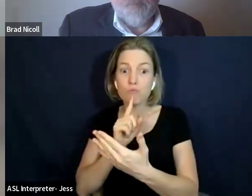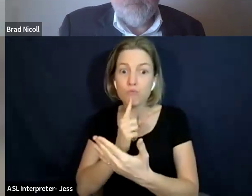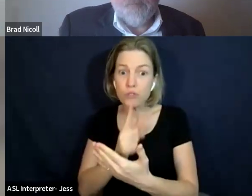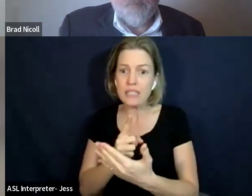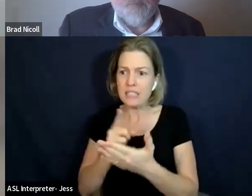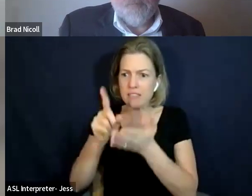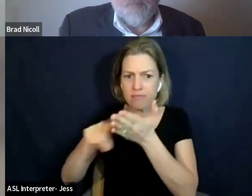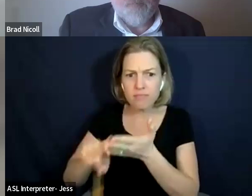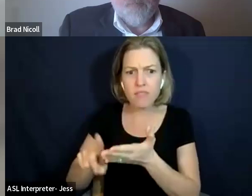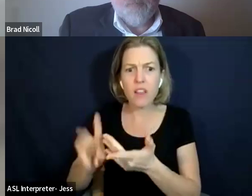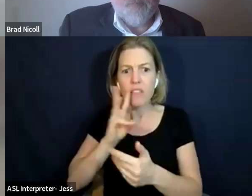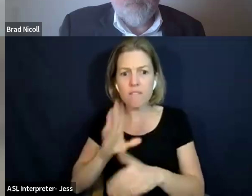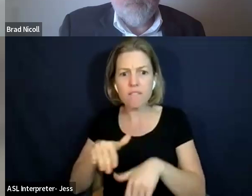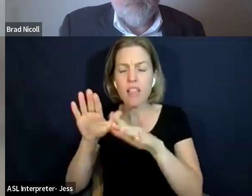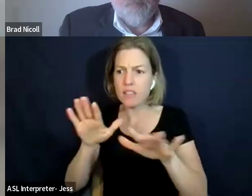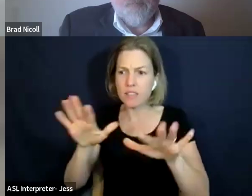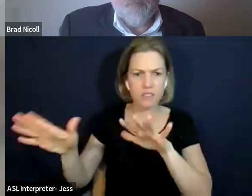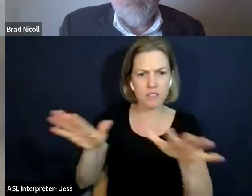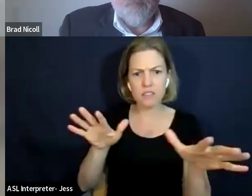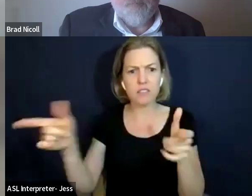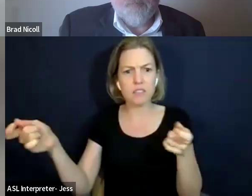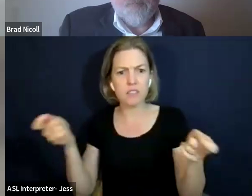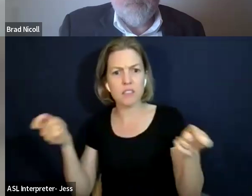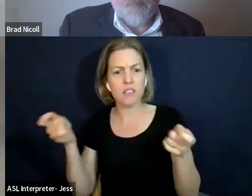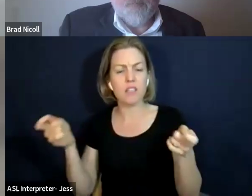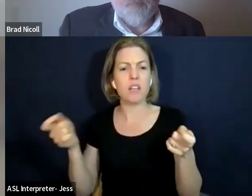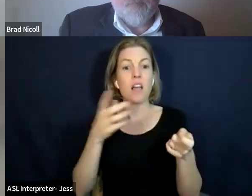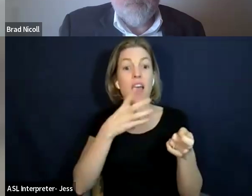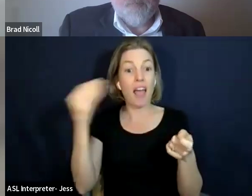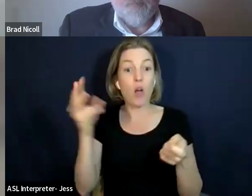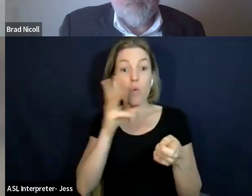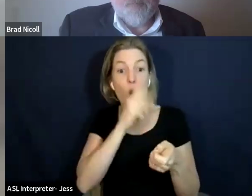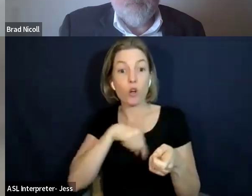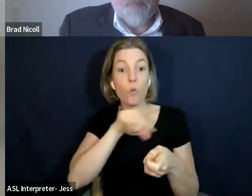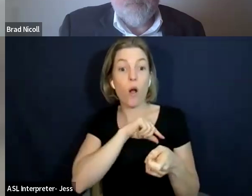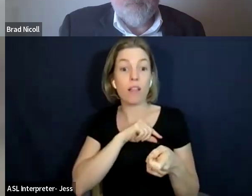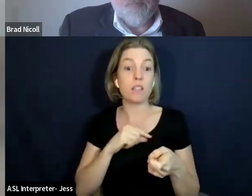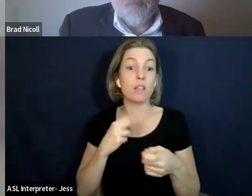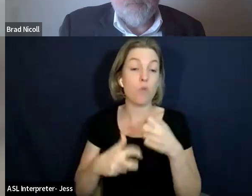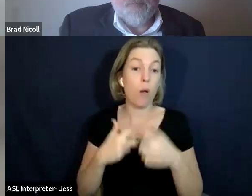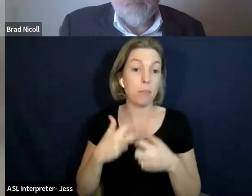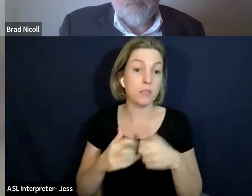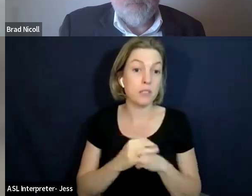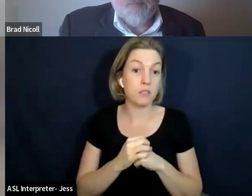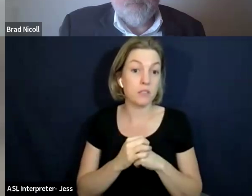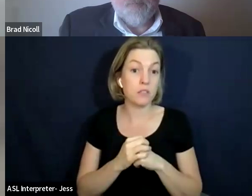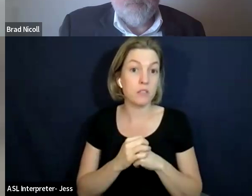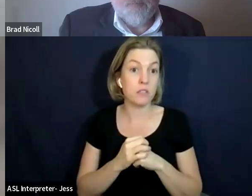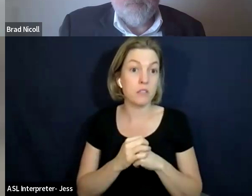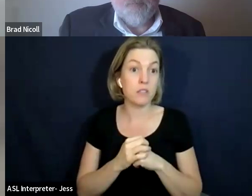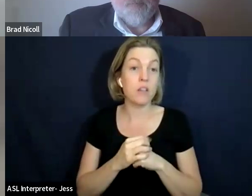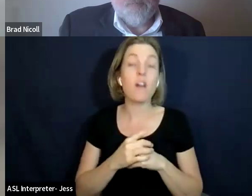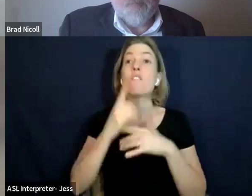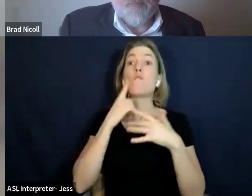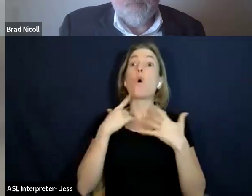address flooding and the water quality problems, not only for today's